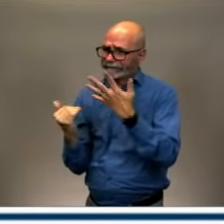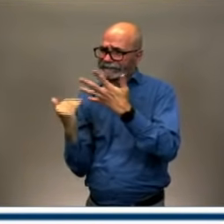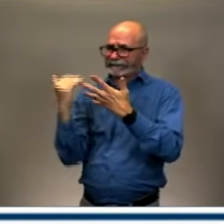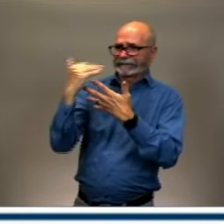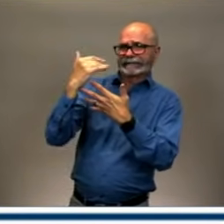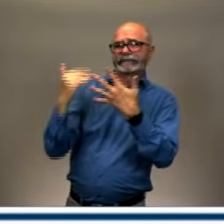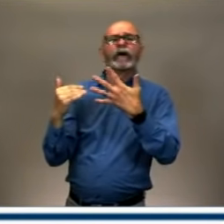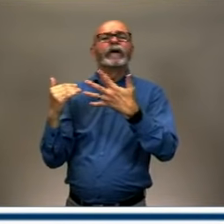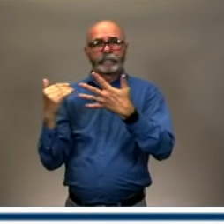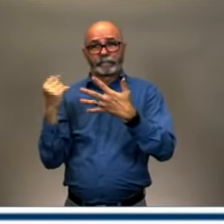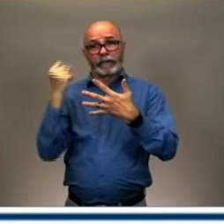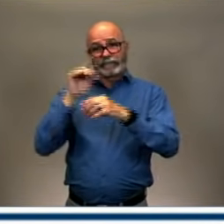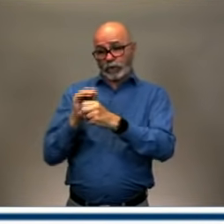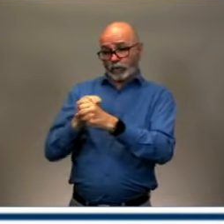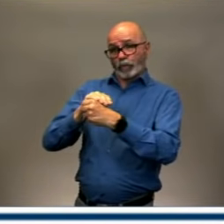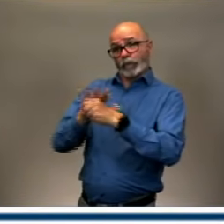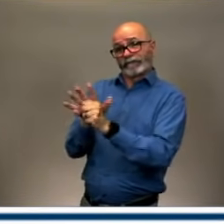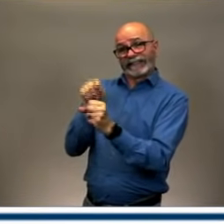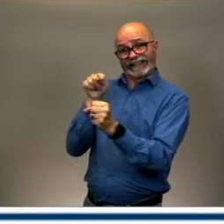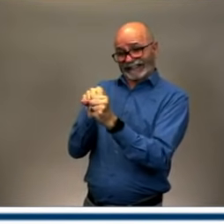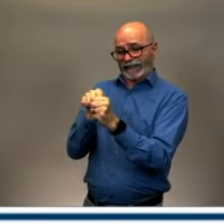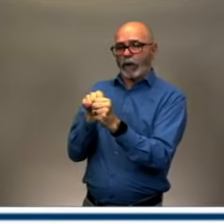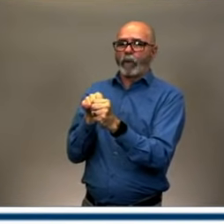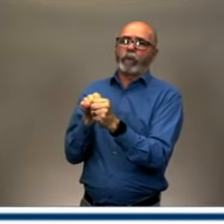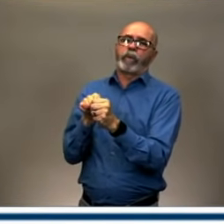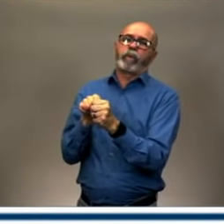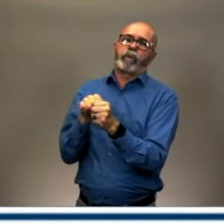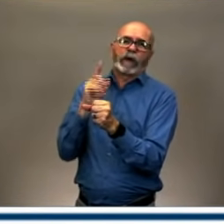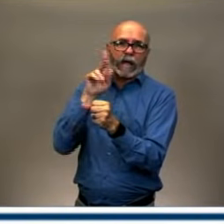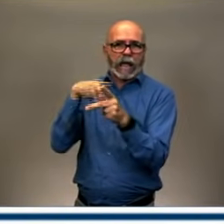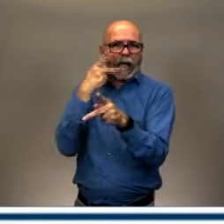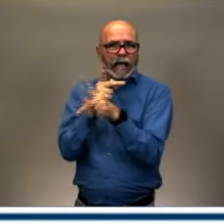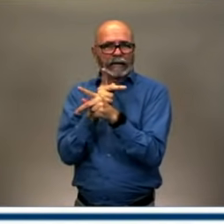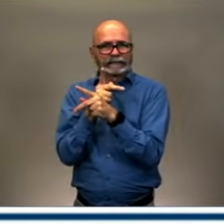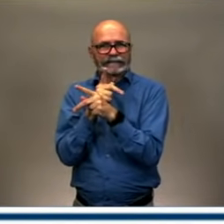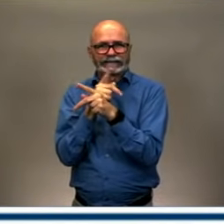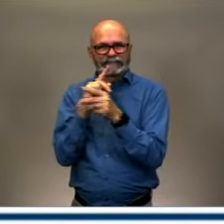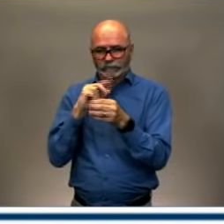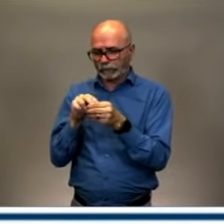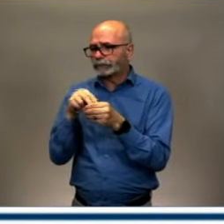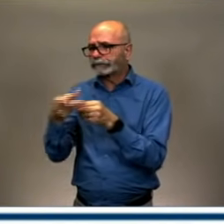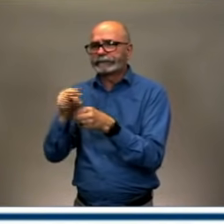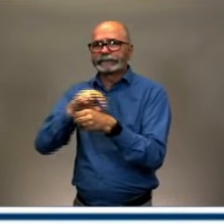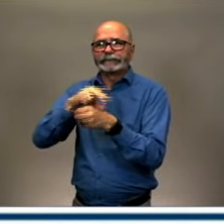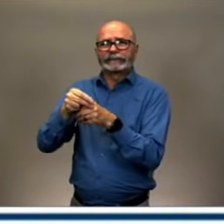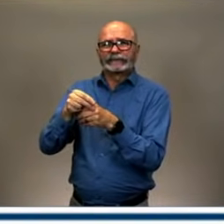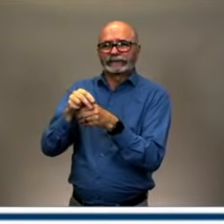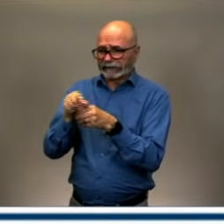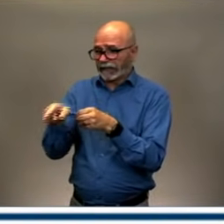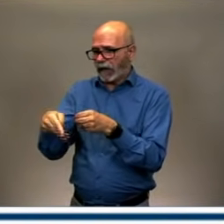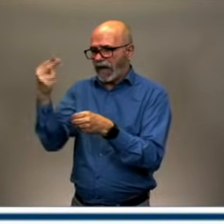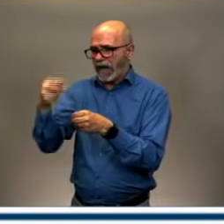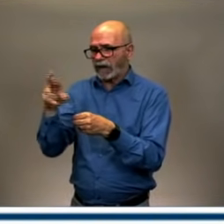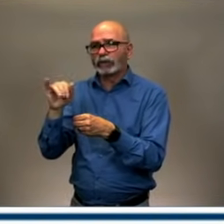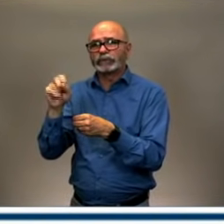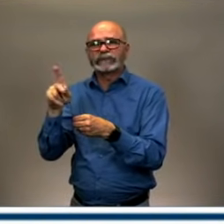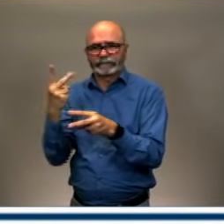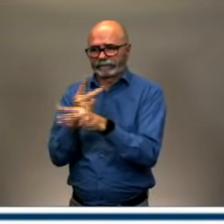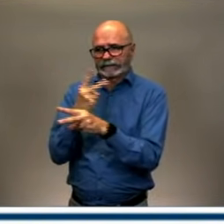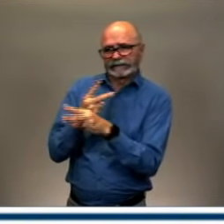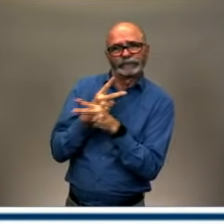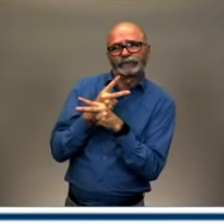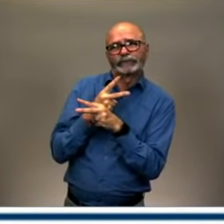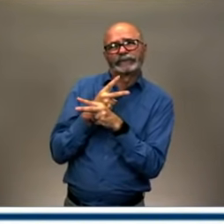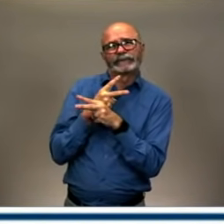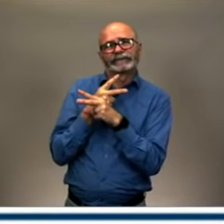illness itself and what types of medical conditions put people at greater risk. We certainly know that by far the biggest